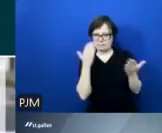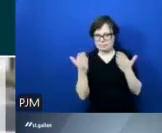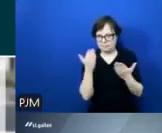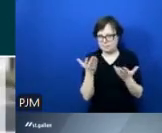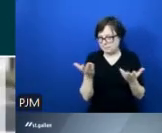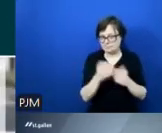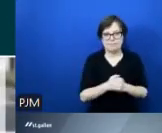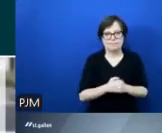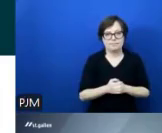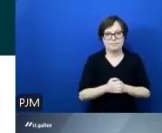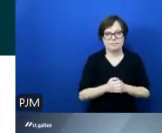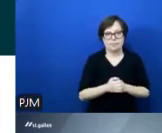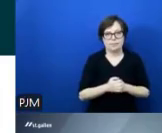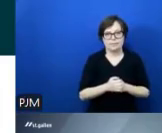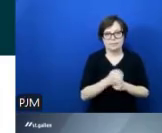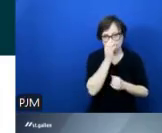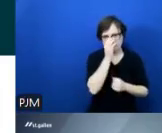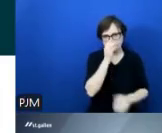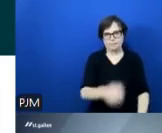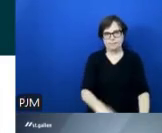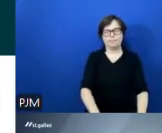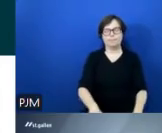projects can be implemented.